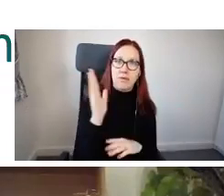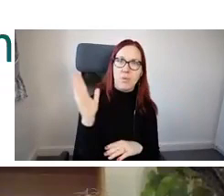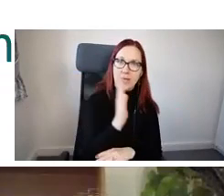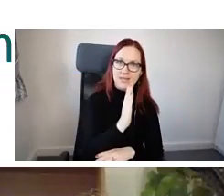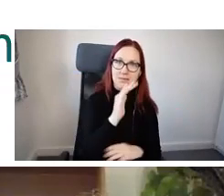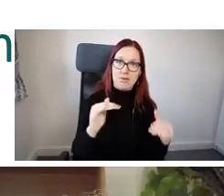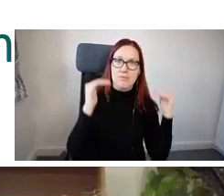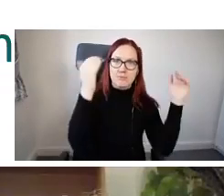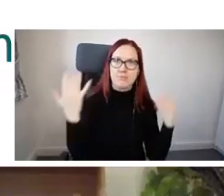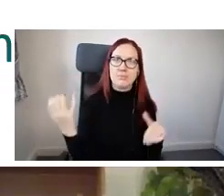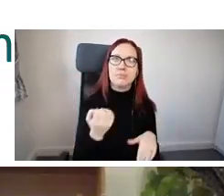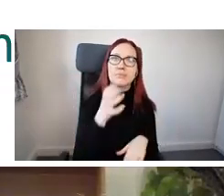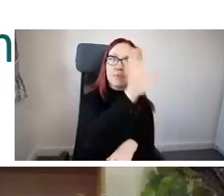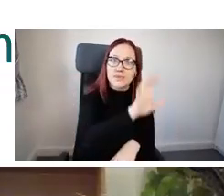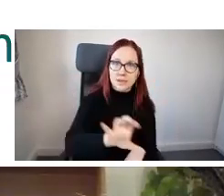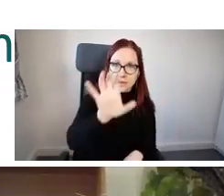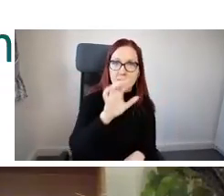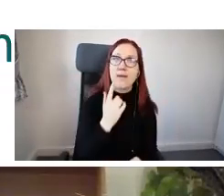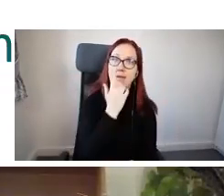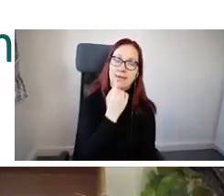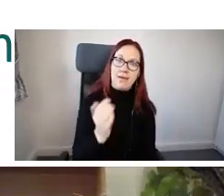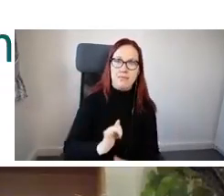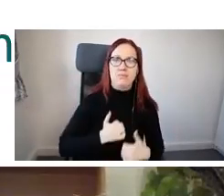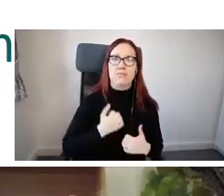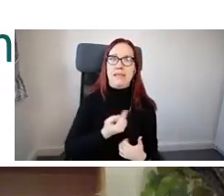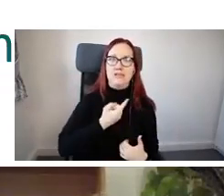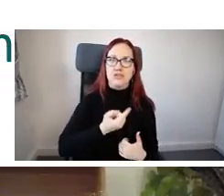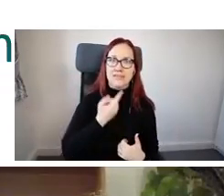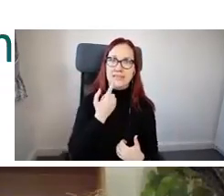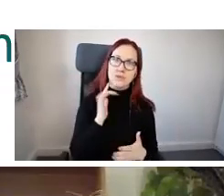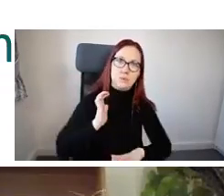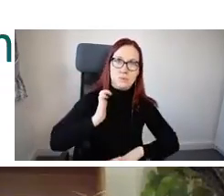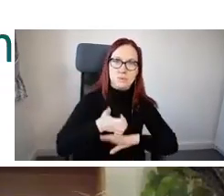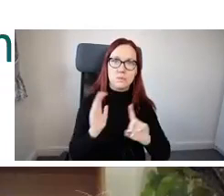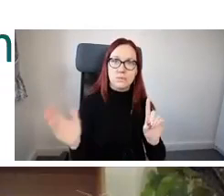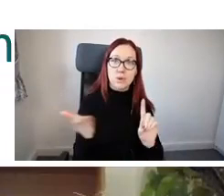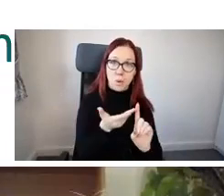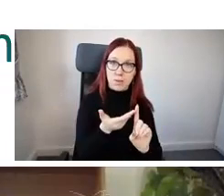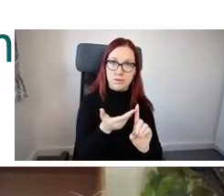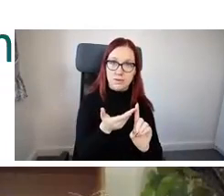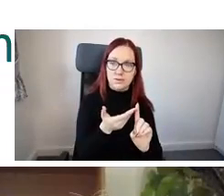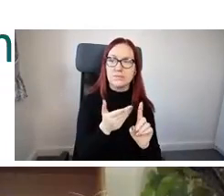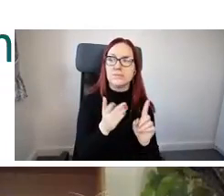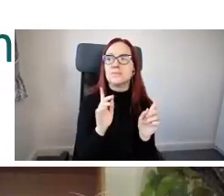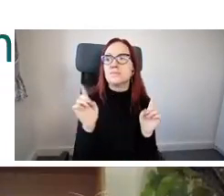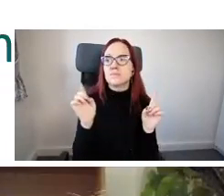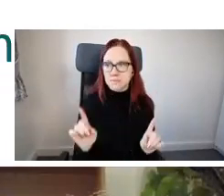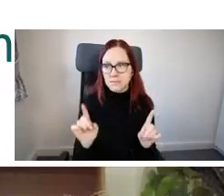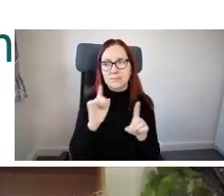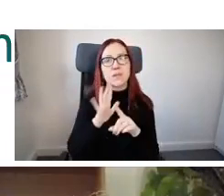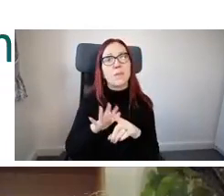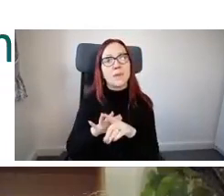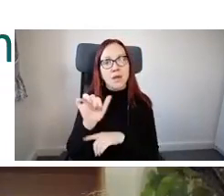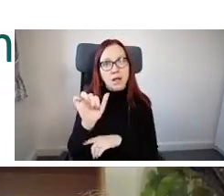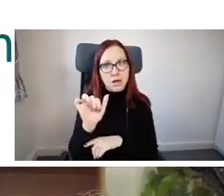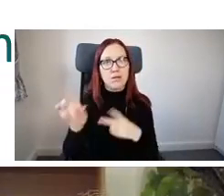countries largely have agency to set goals. However, we also found that culture, country and